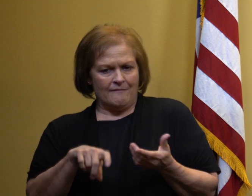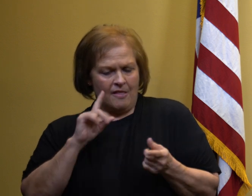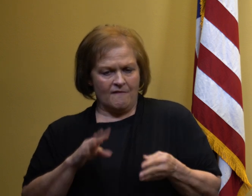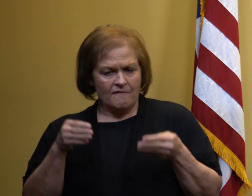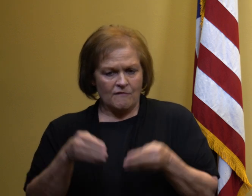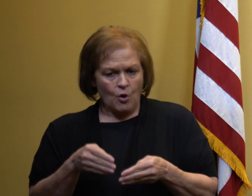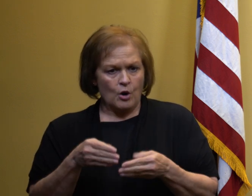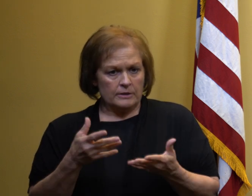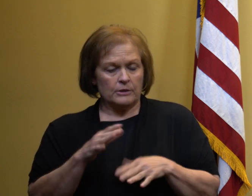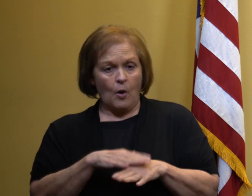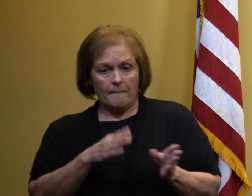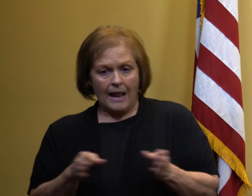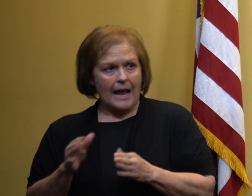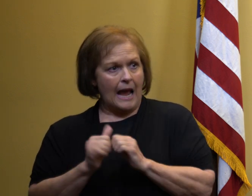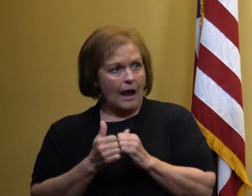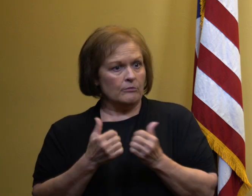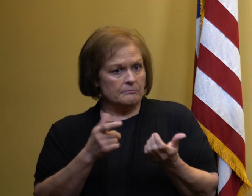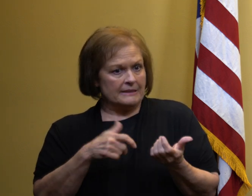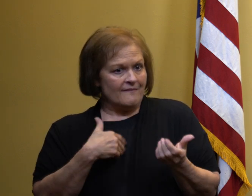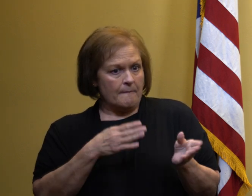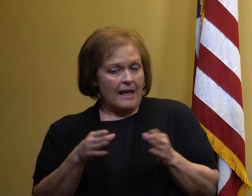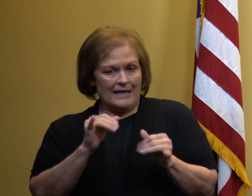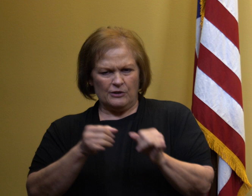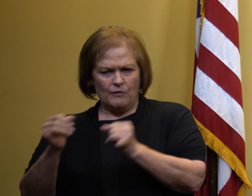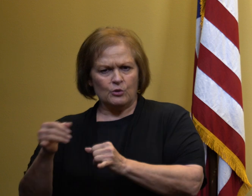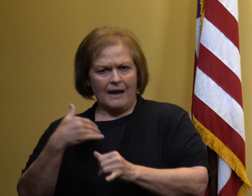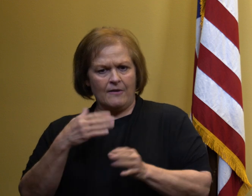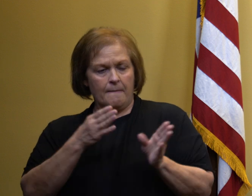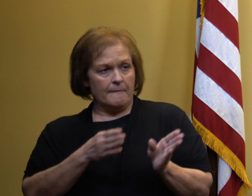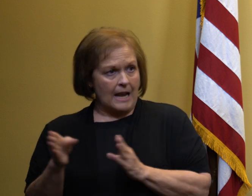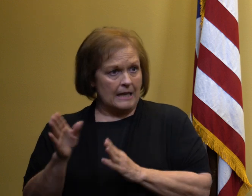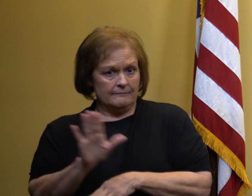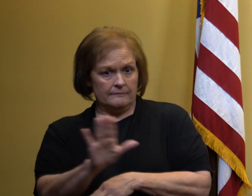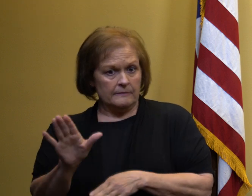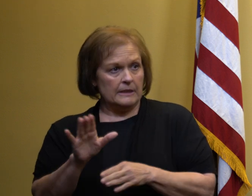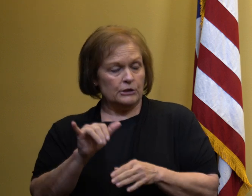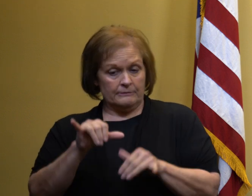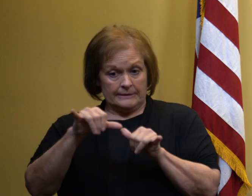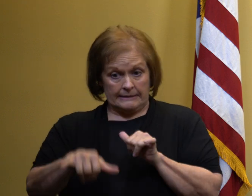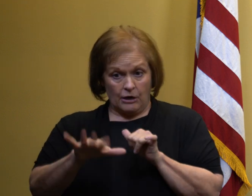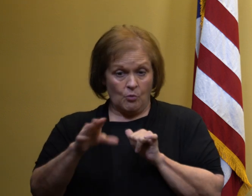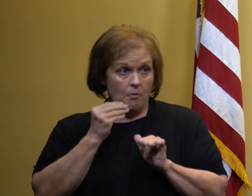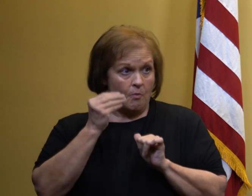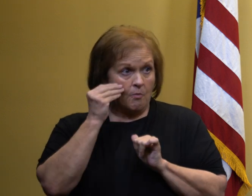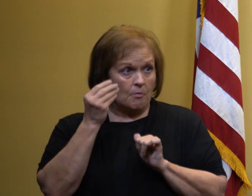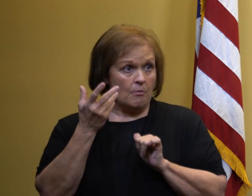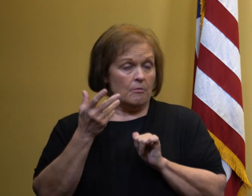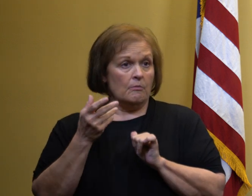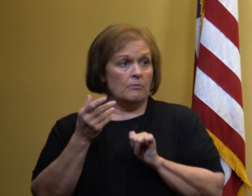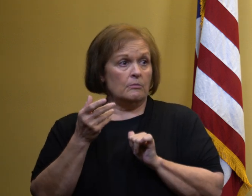focus on a plan, and having a plan, meaning individuals having a plan to shelter in place,